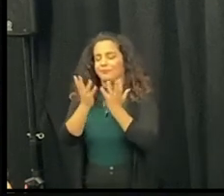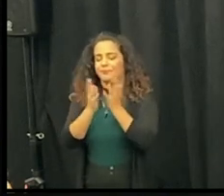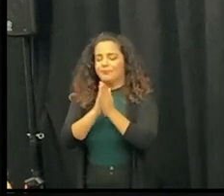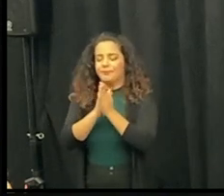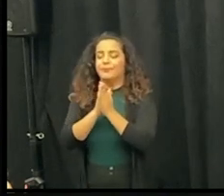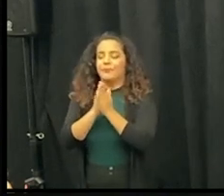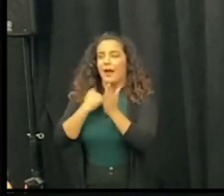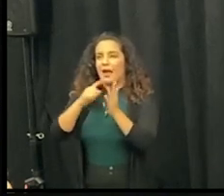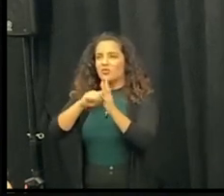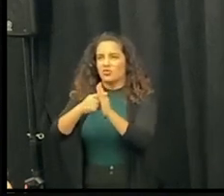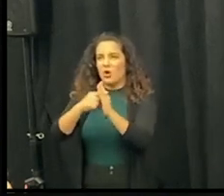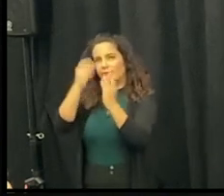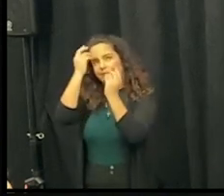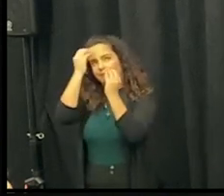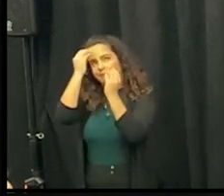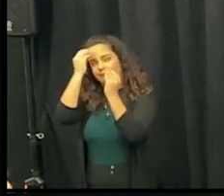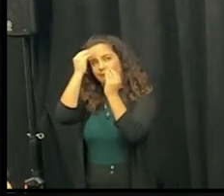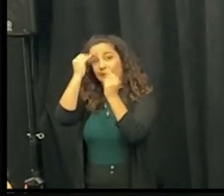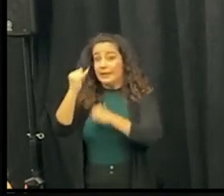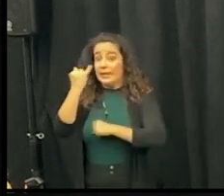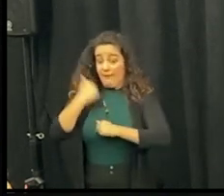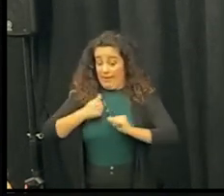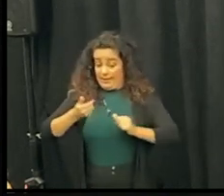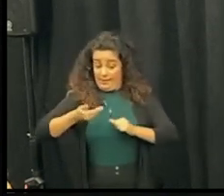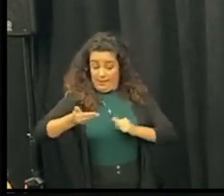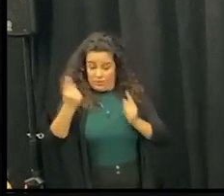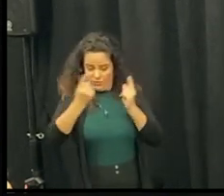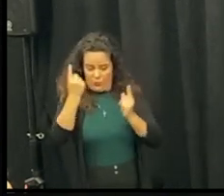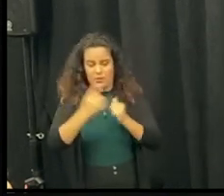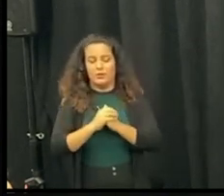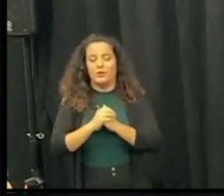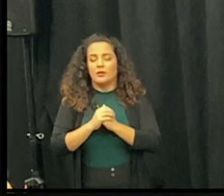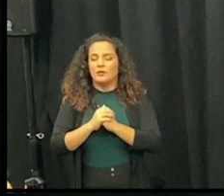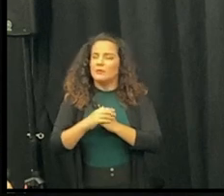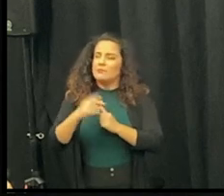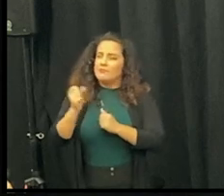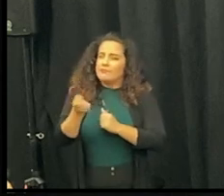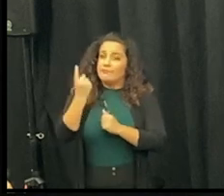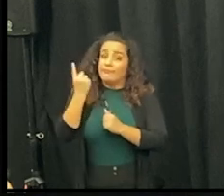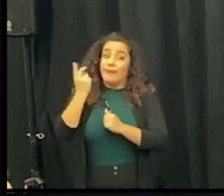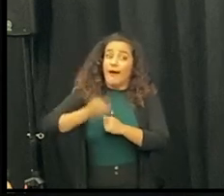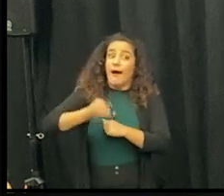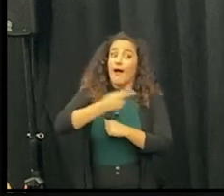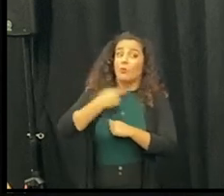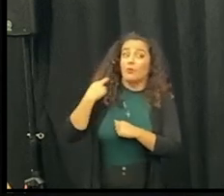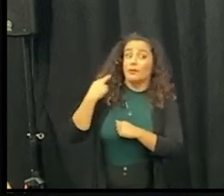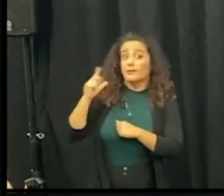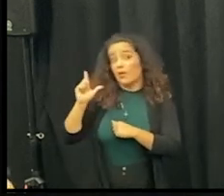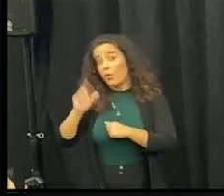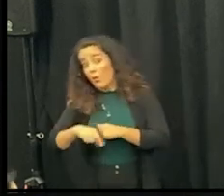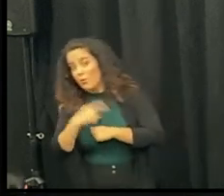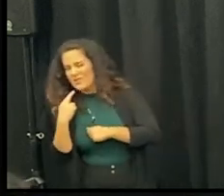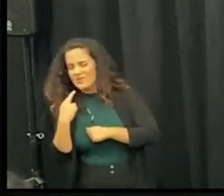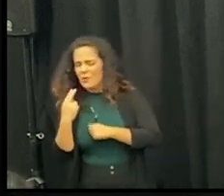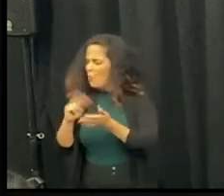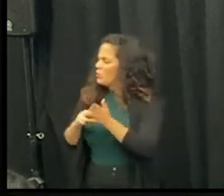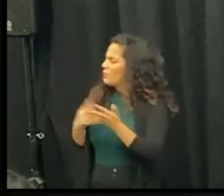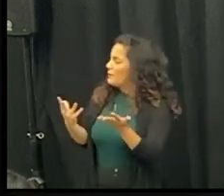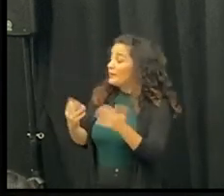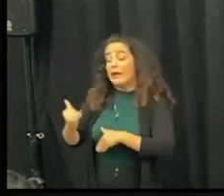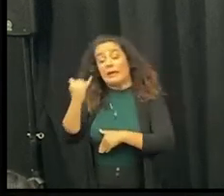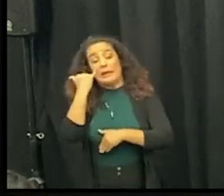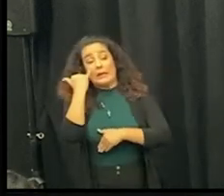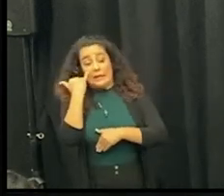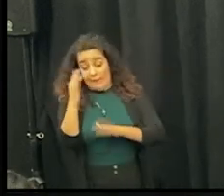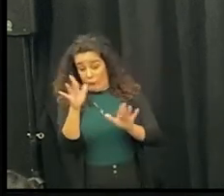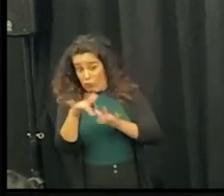my brain, when I have hiring power, I say, is this a high stakes gig or a low stakes gig? What do you mean by that? I mean, if it's a recording session